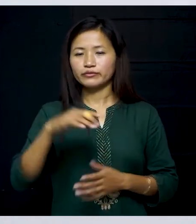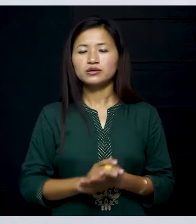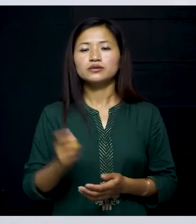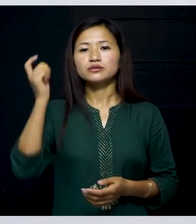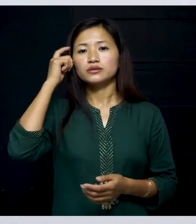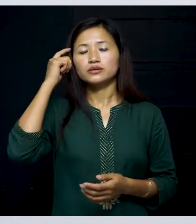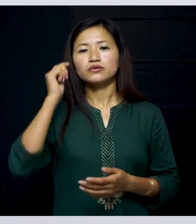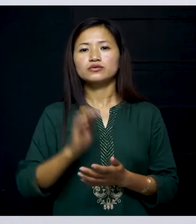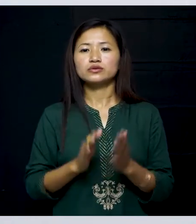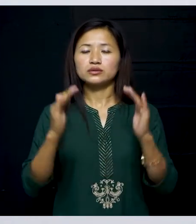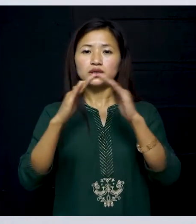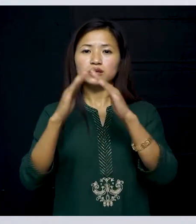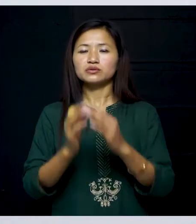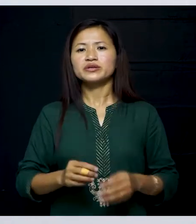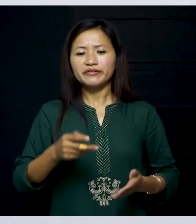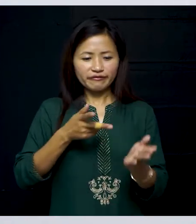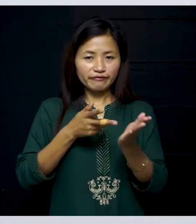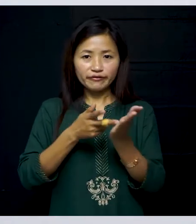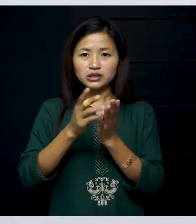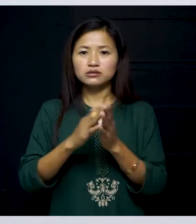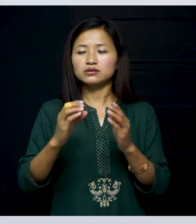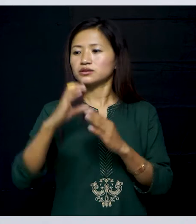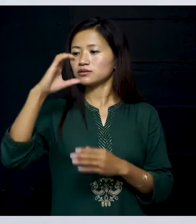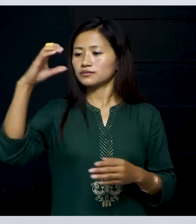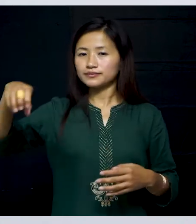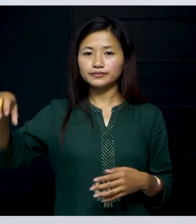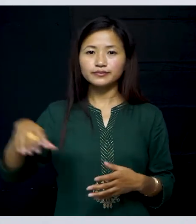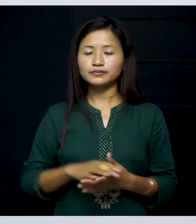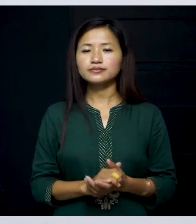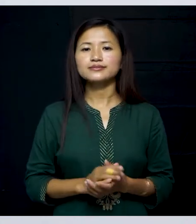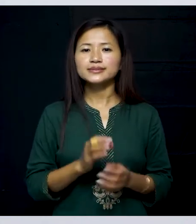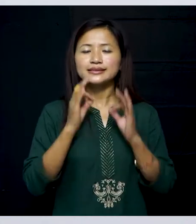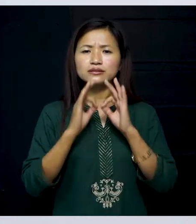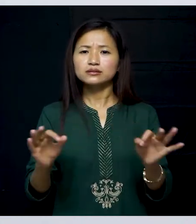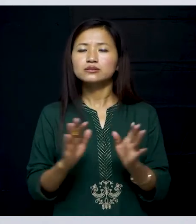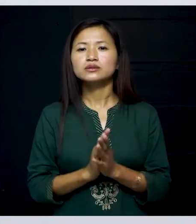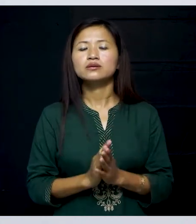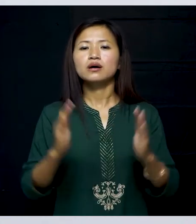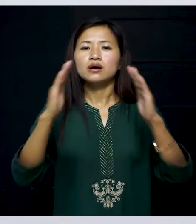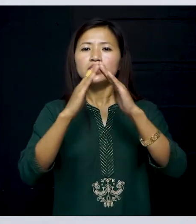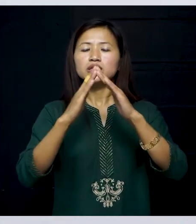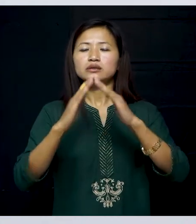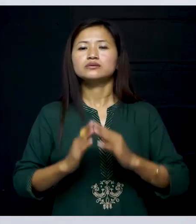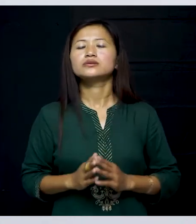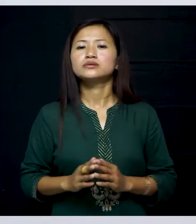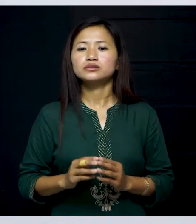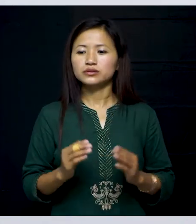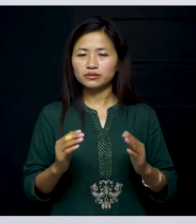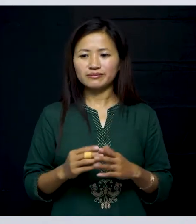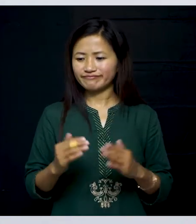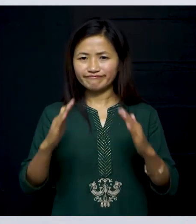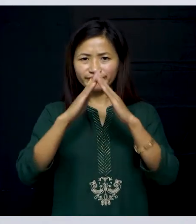think of your village, your city. You might have seen, especially houses in the towns are very close to one